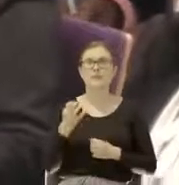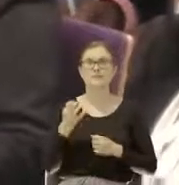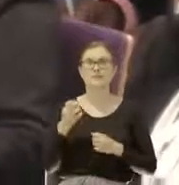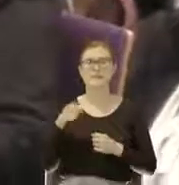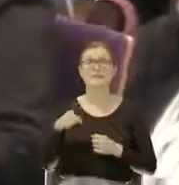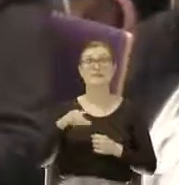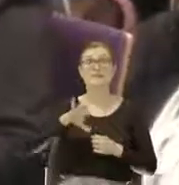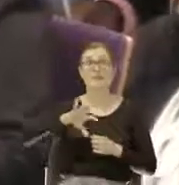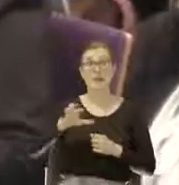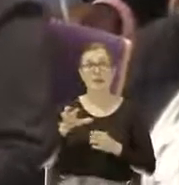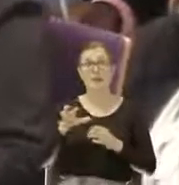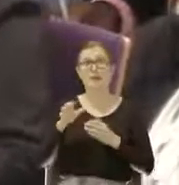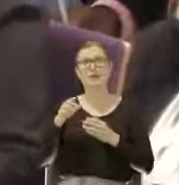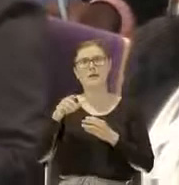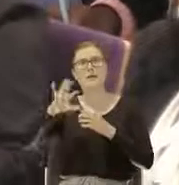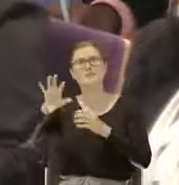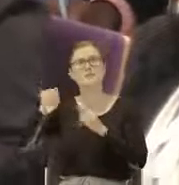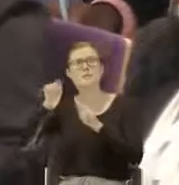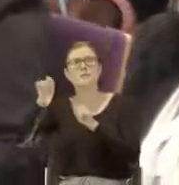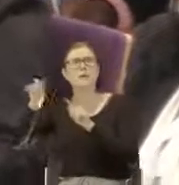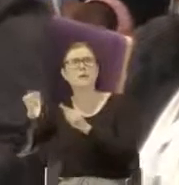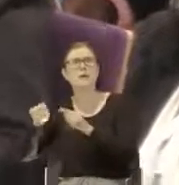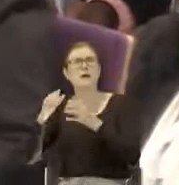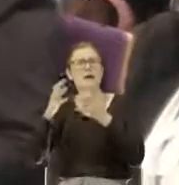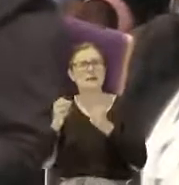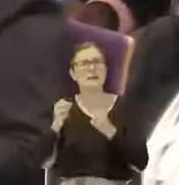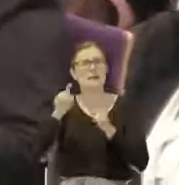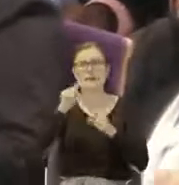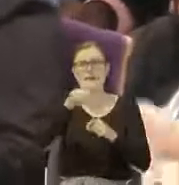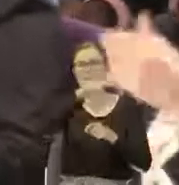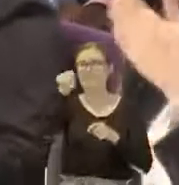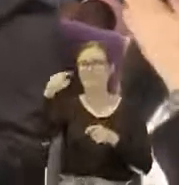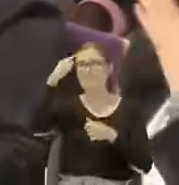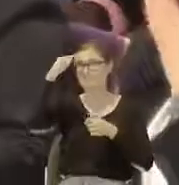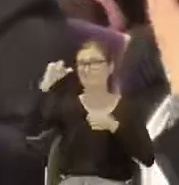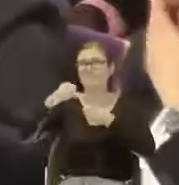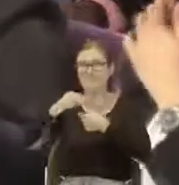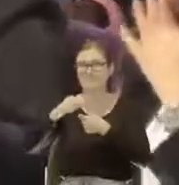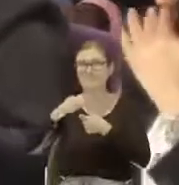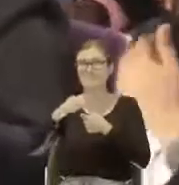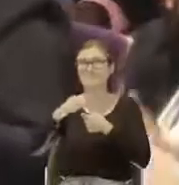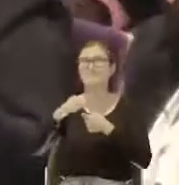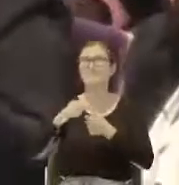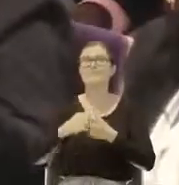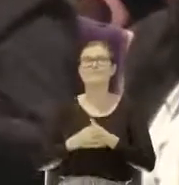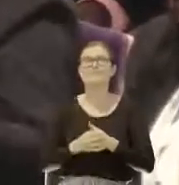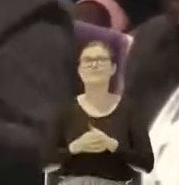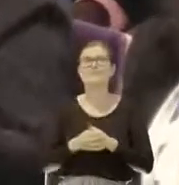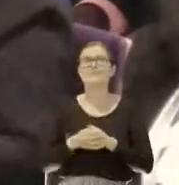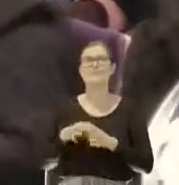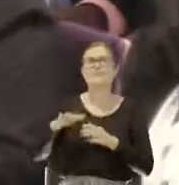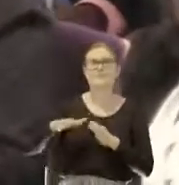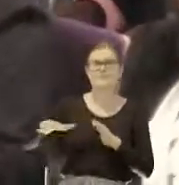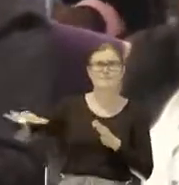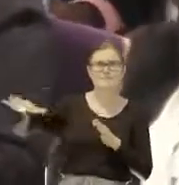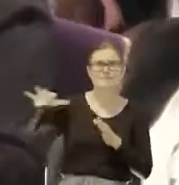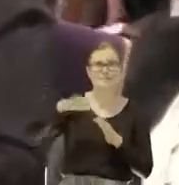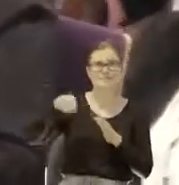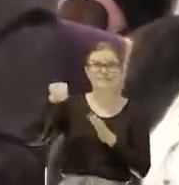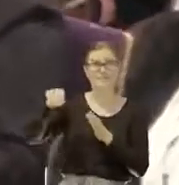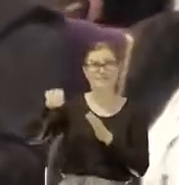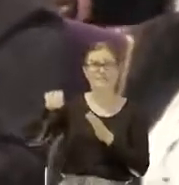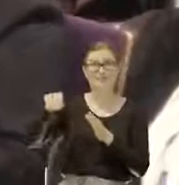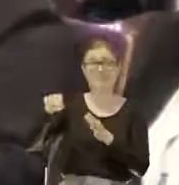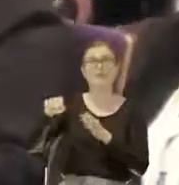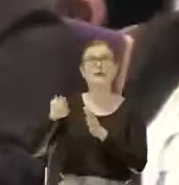District Development Model. At that level, we include all the sectors. So